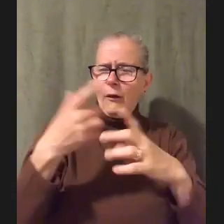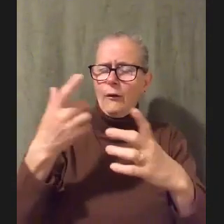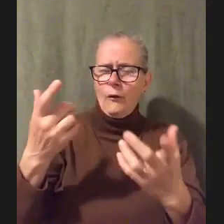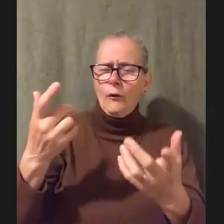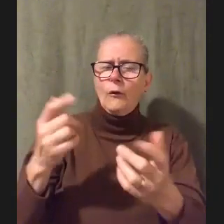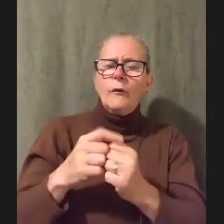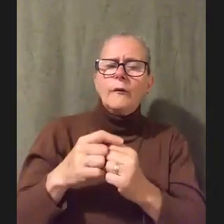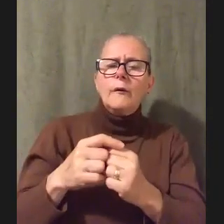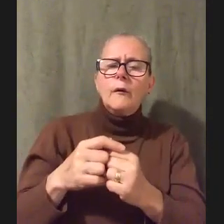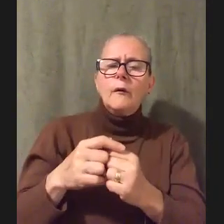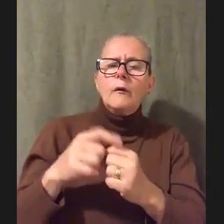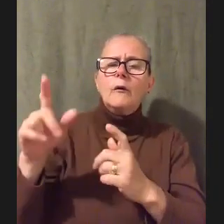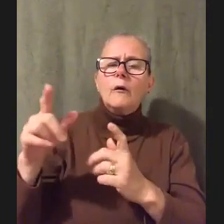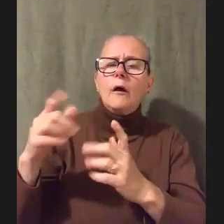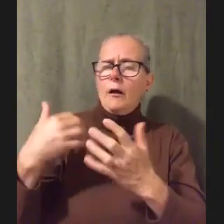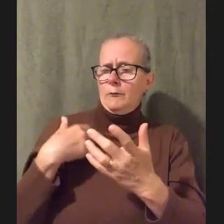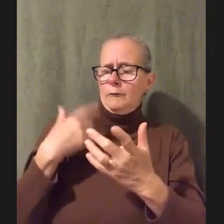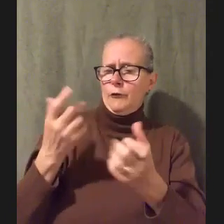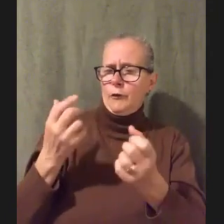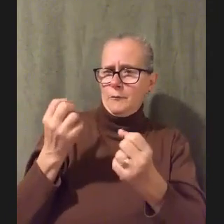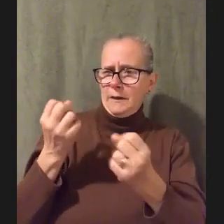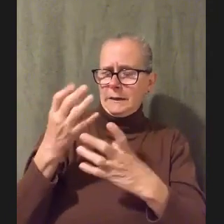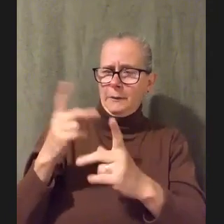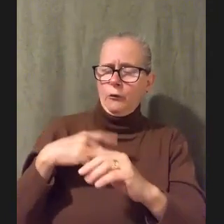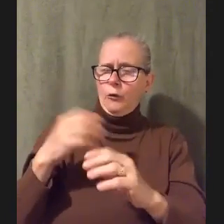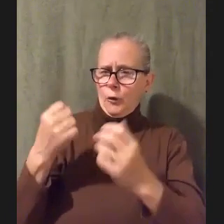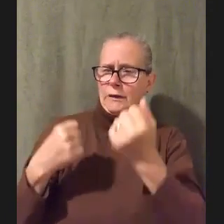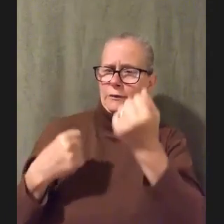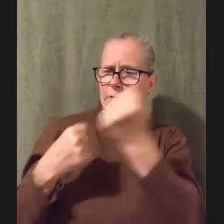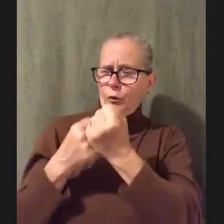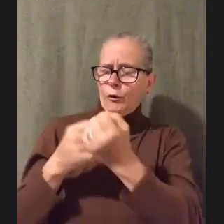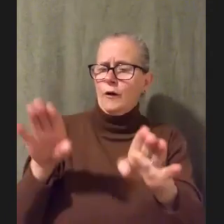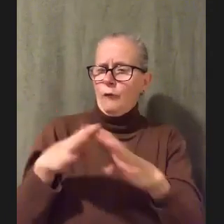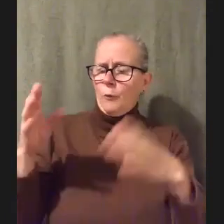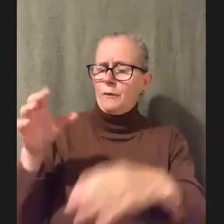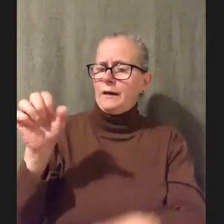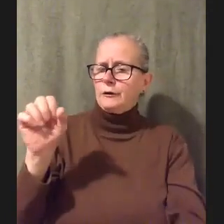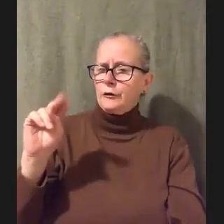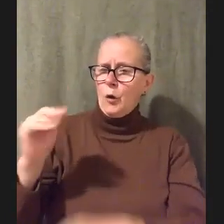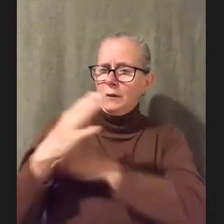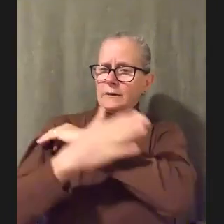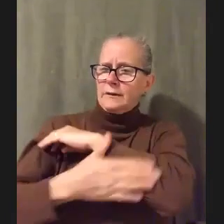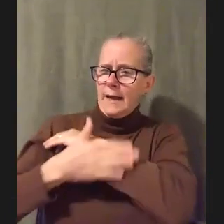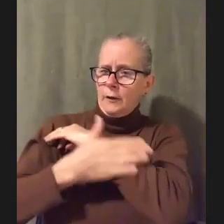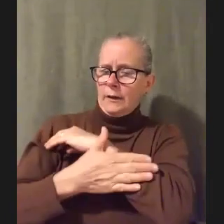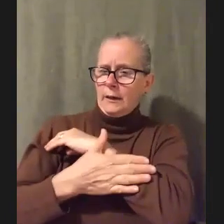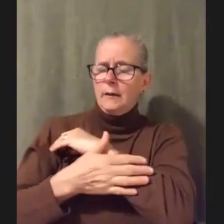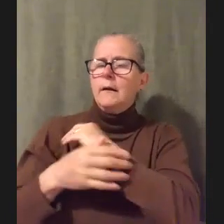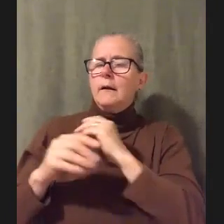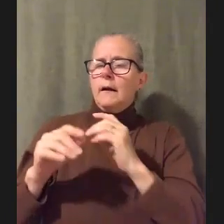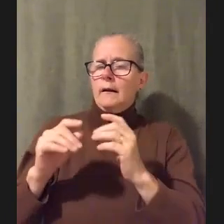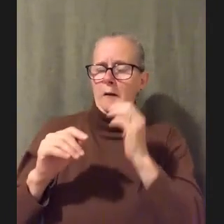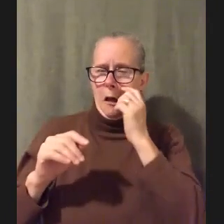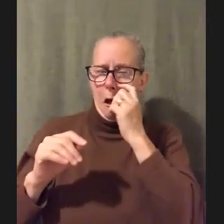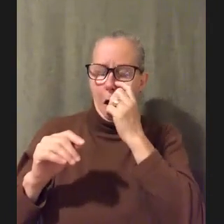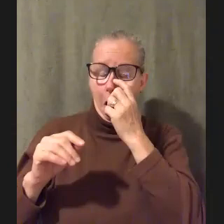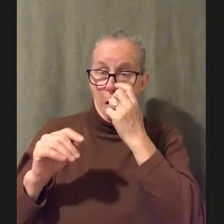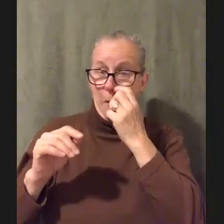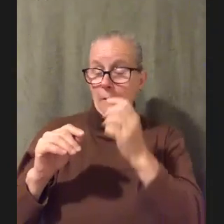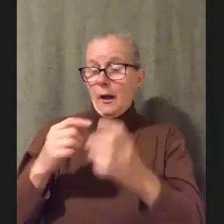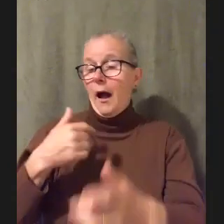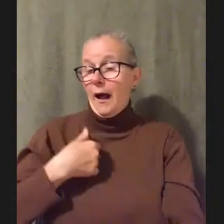you would support reopening Snohomish County? And I'll let Dr. Spitters respond to this also. But